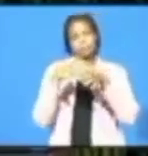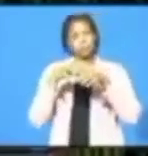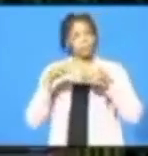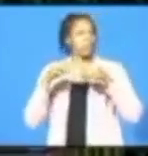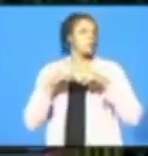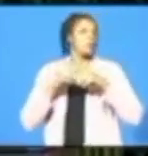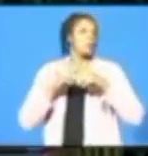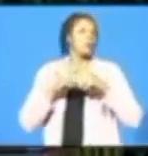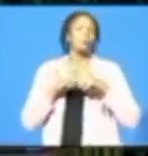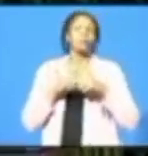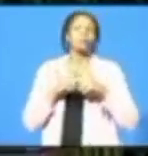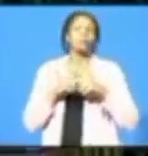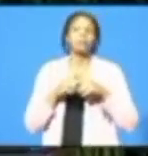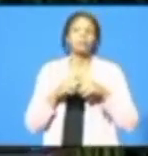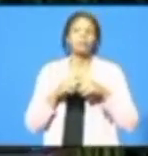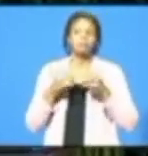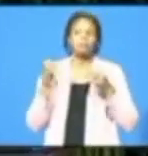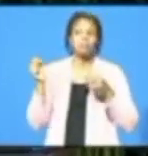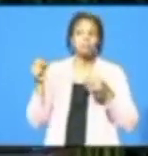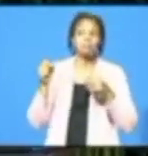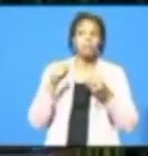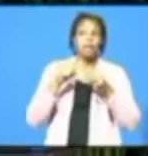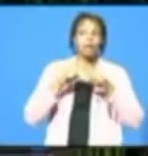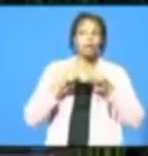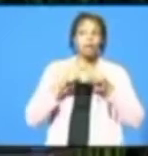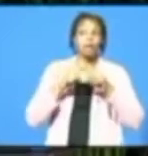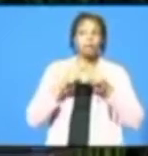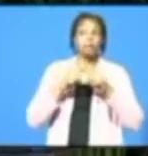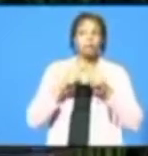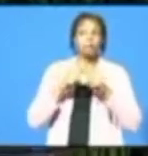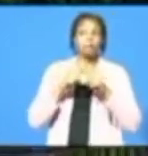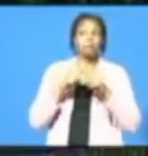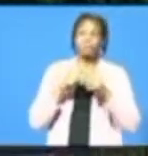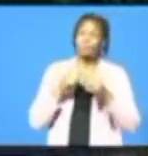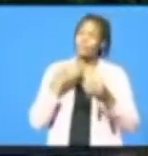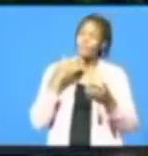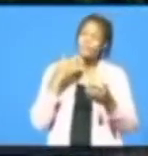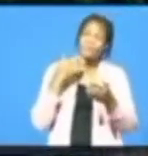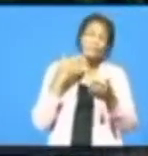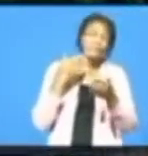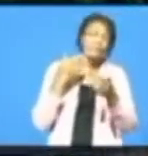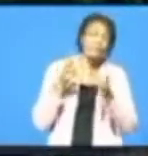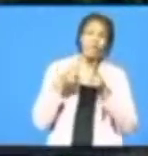So much so that the neighboring cities